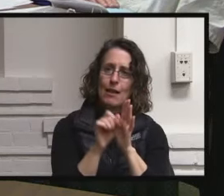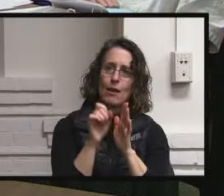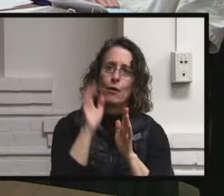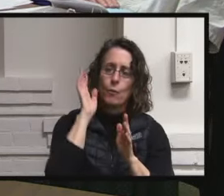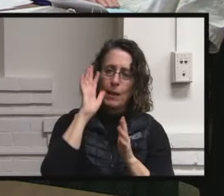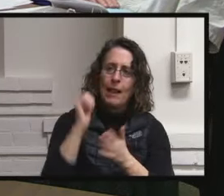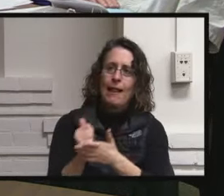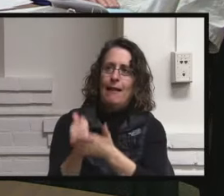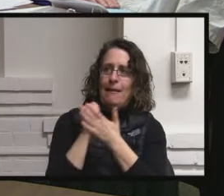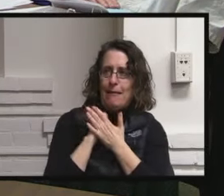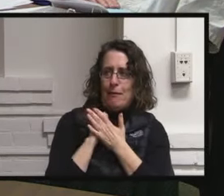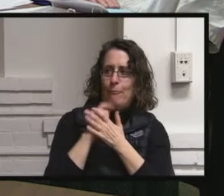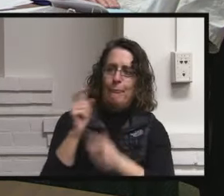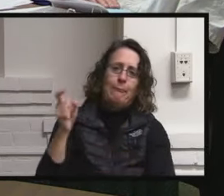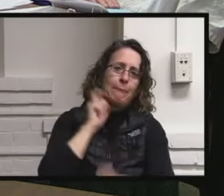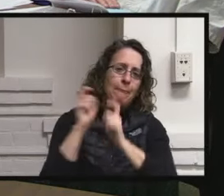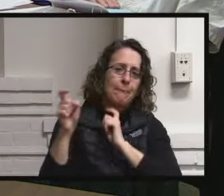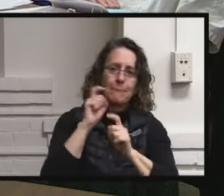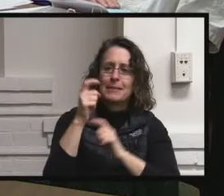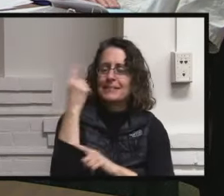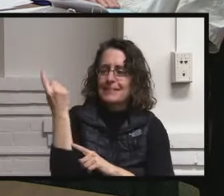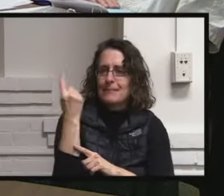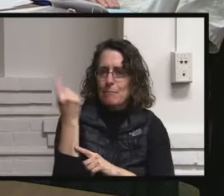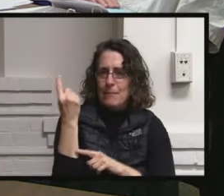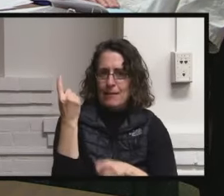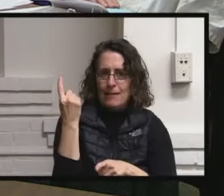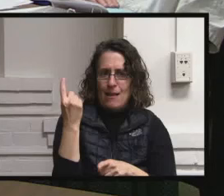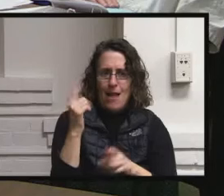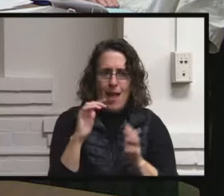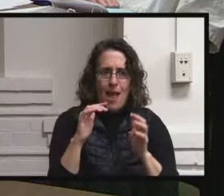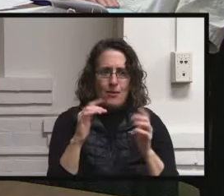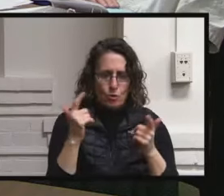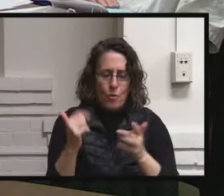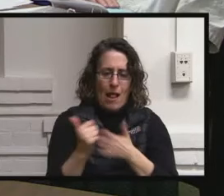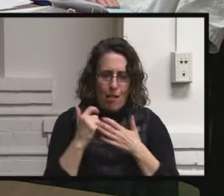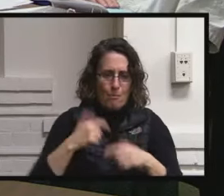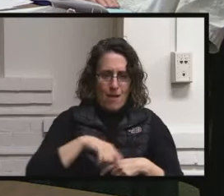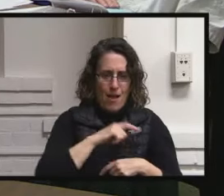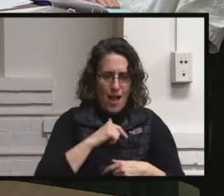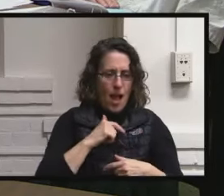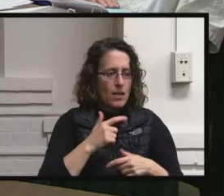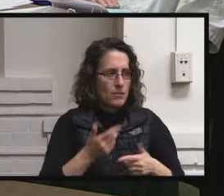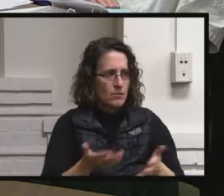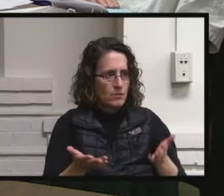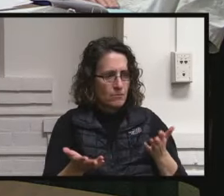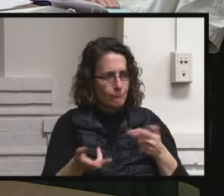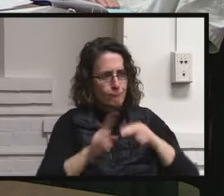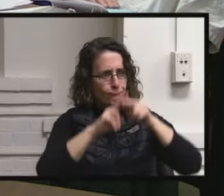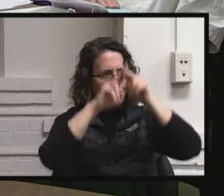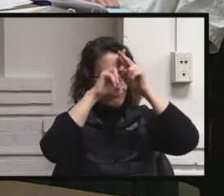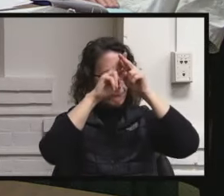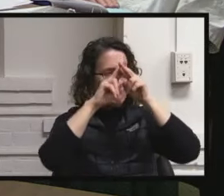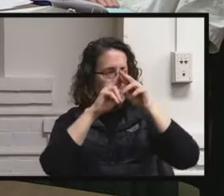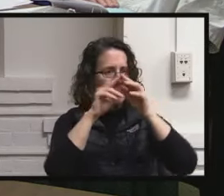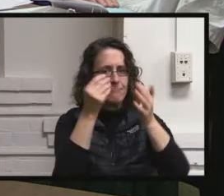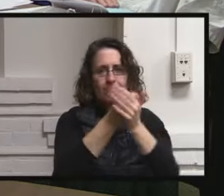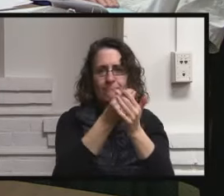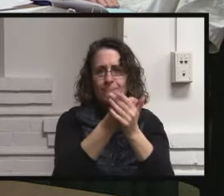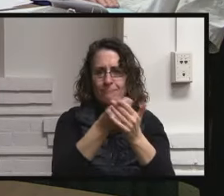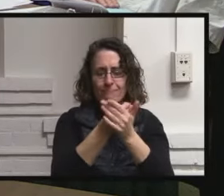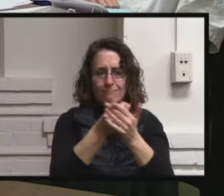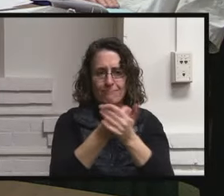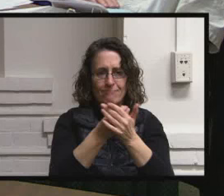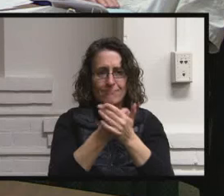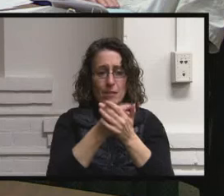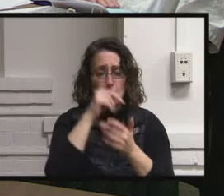municipality to generate revenue so that we're not shifting burden